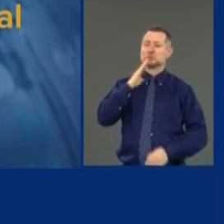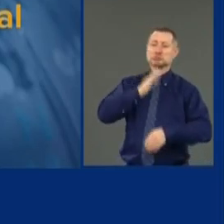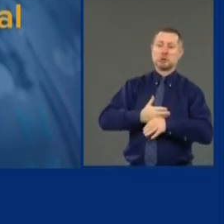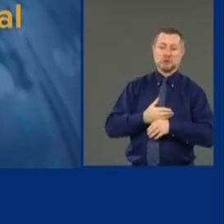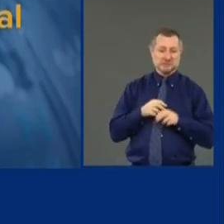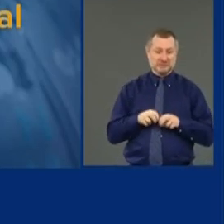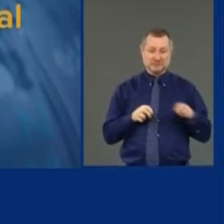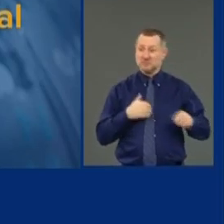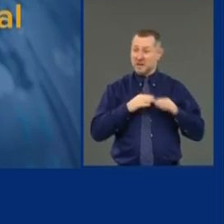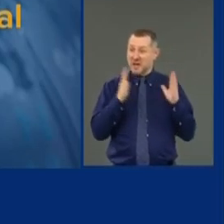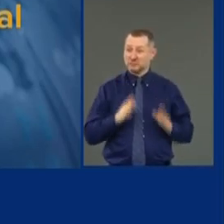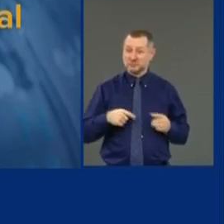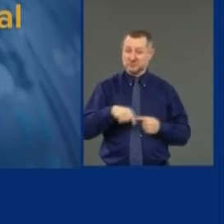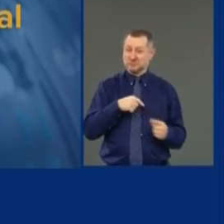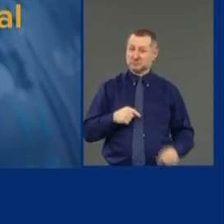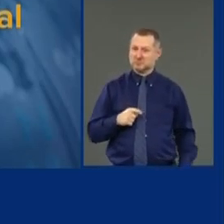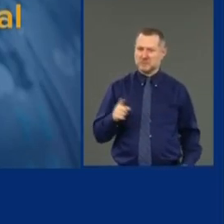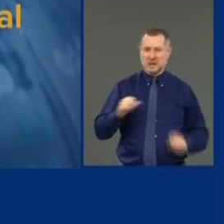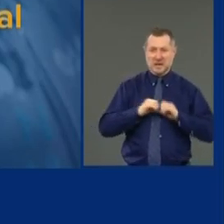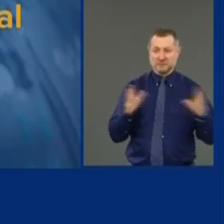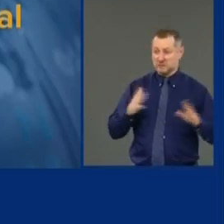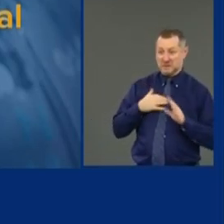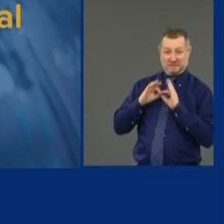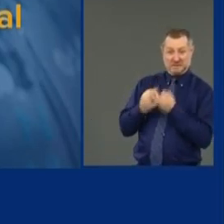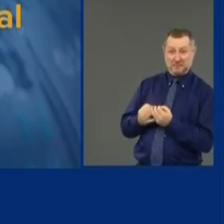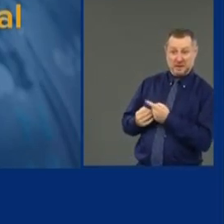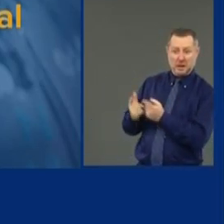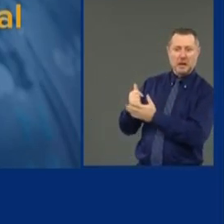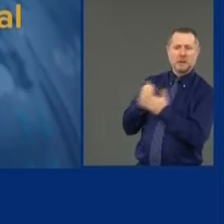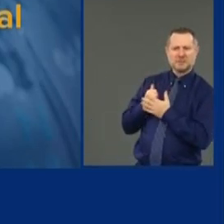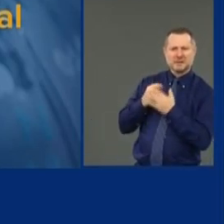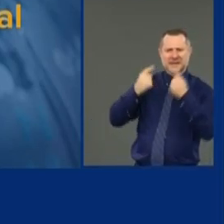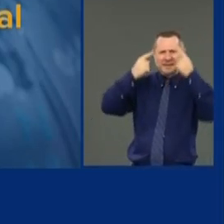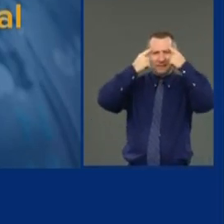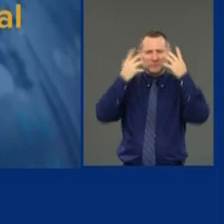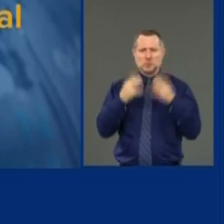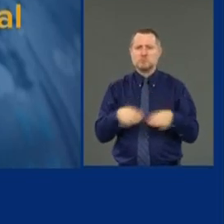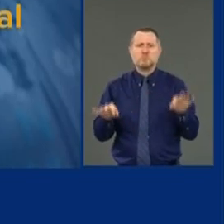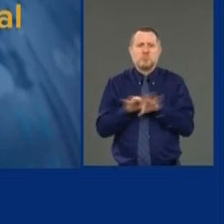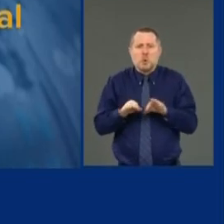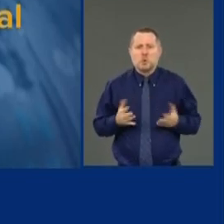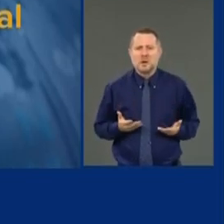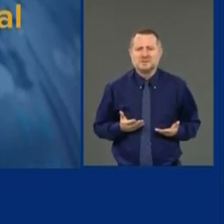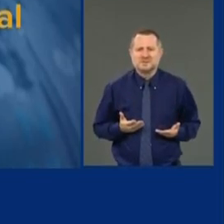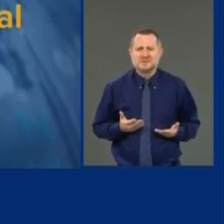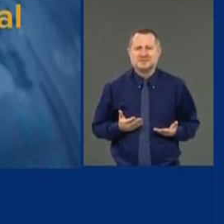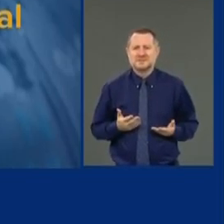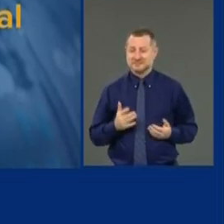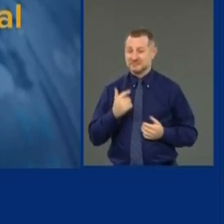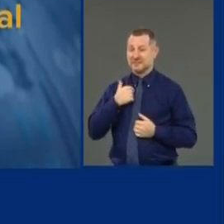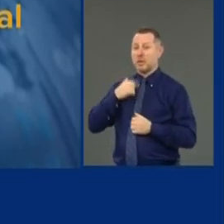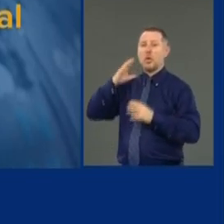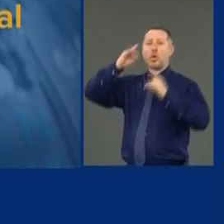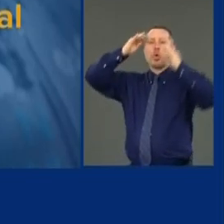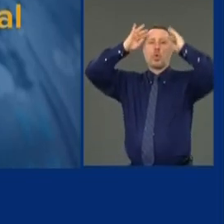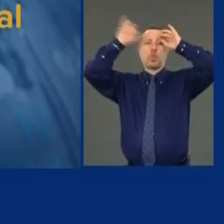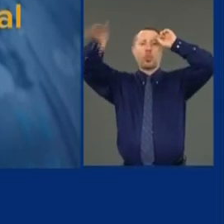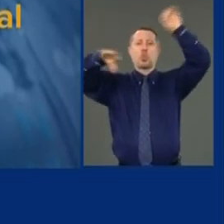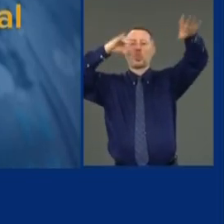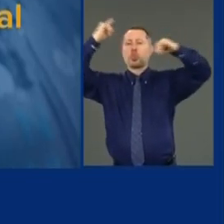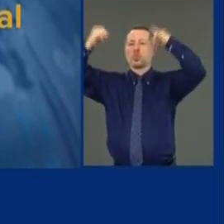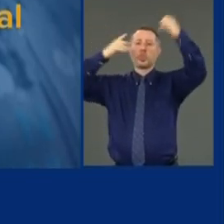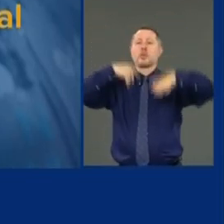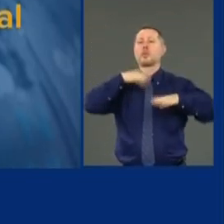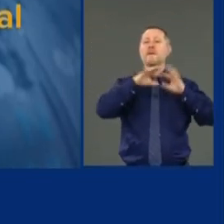Family keeps us grounded. You know, family always has a way of bringing you back to reality. My girls have been very good